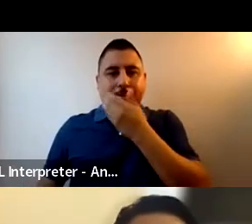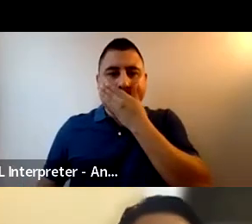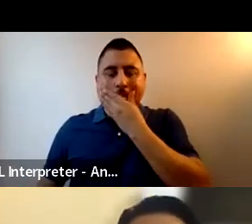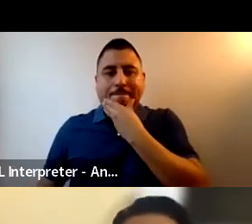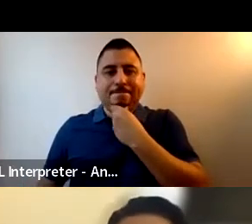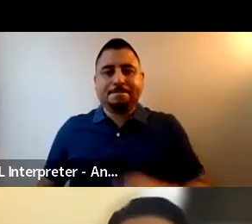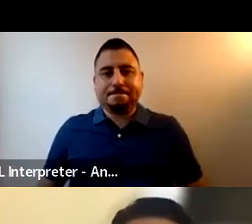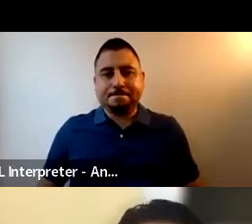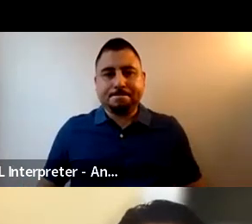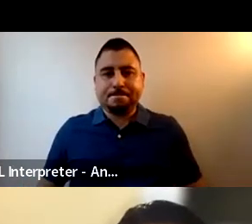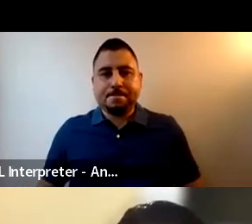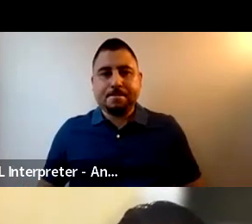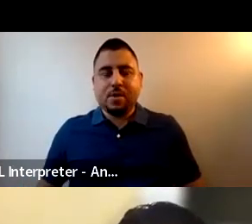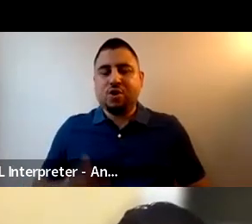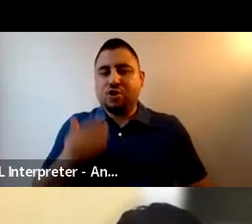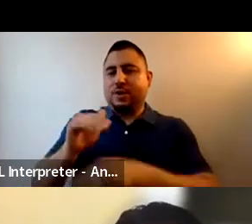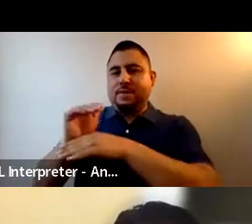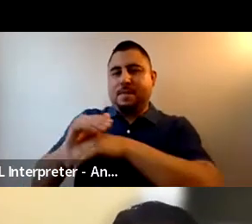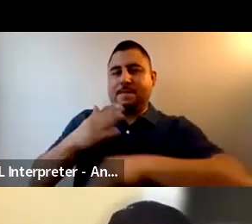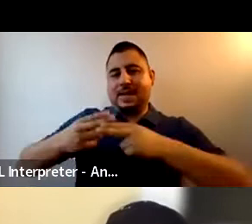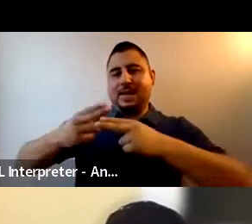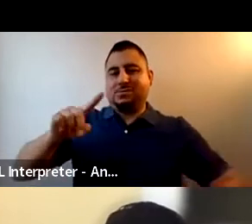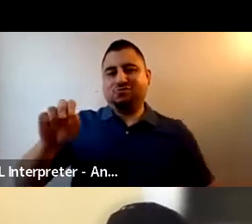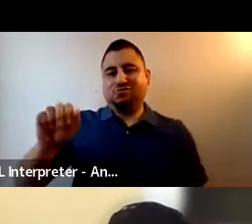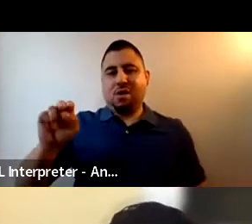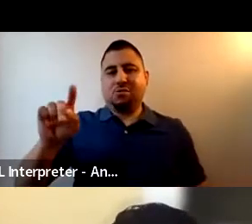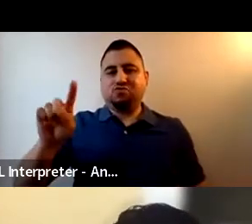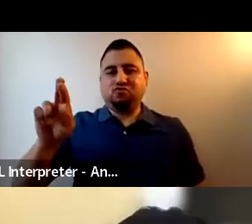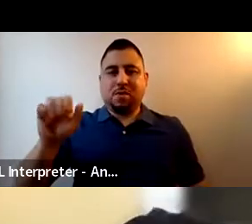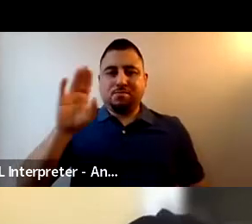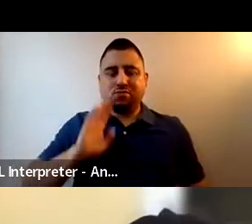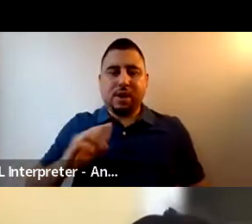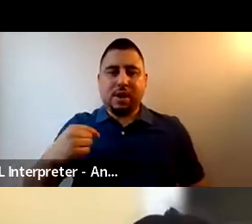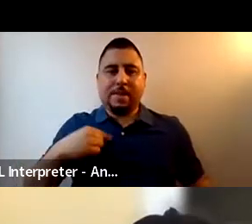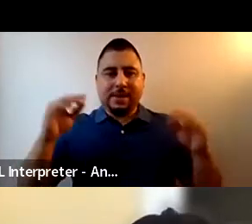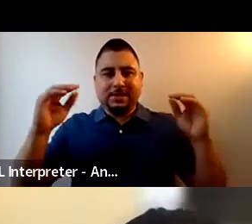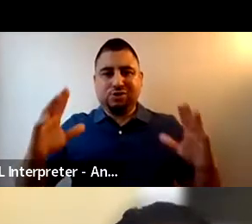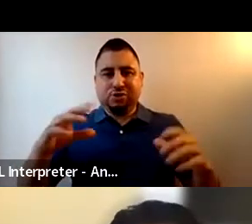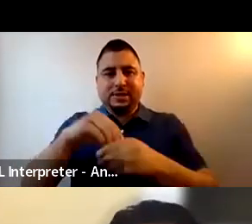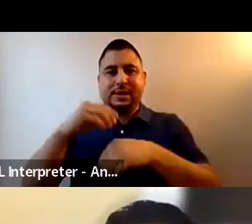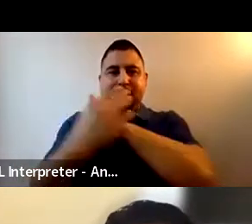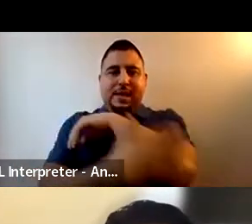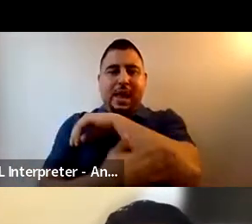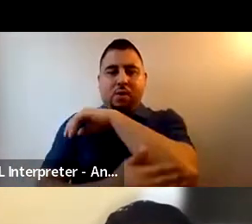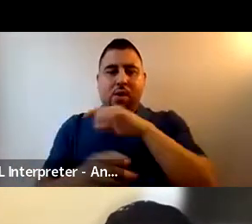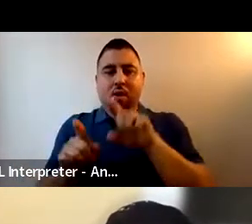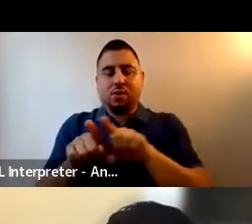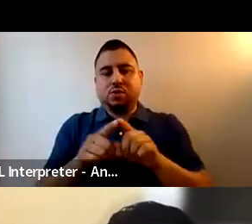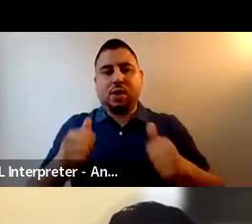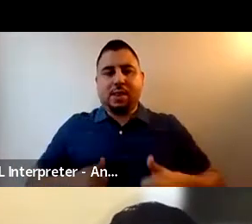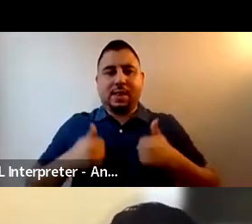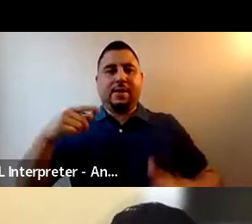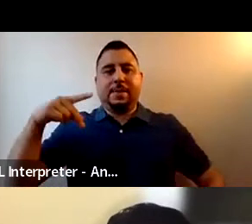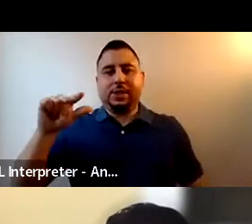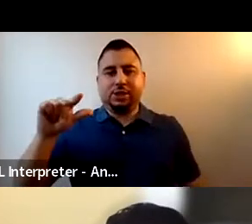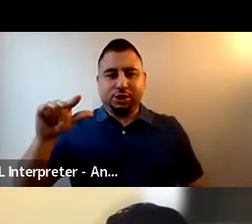Good evening. My name is Zandra Brown. I am a teacher within the county and also a resident of